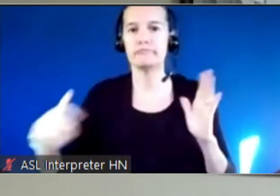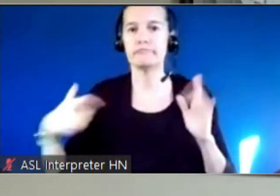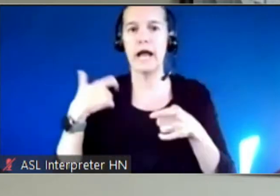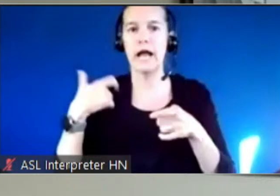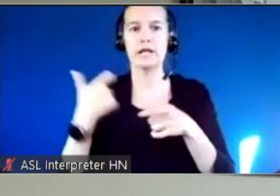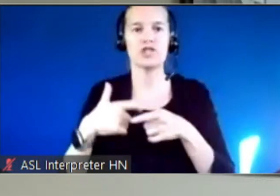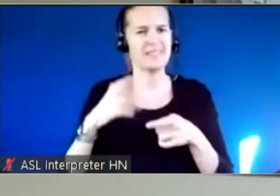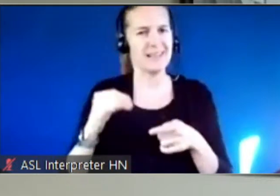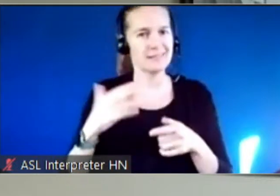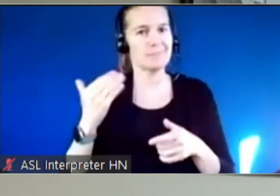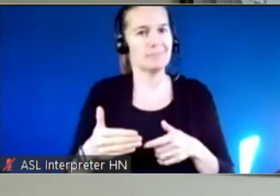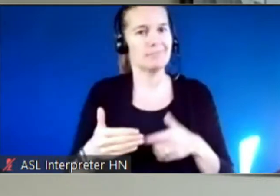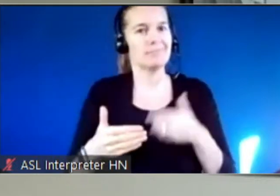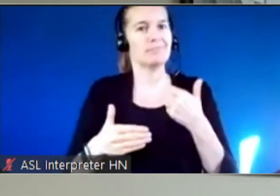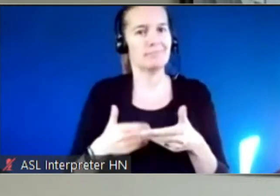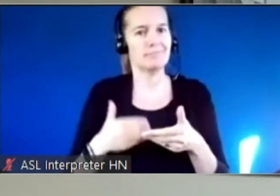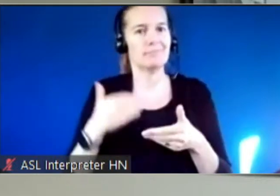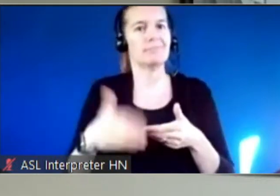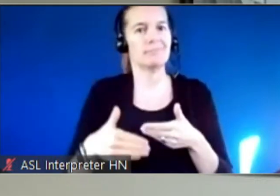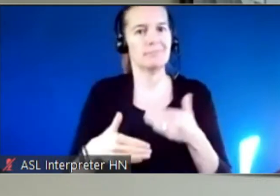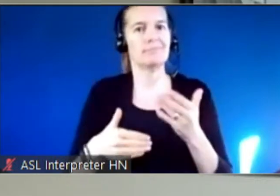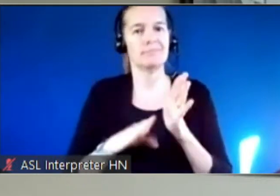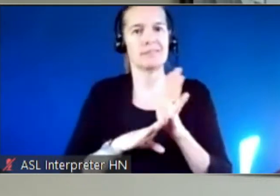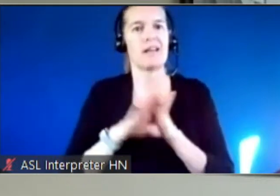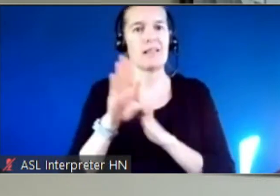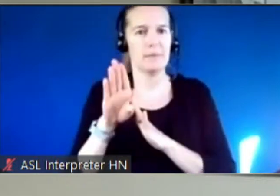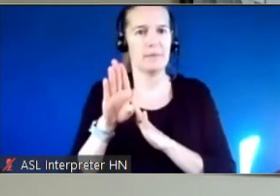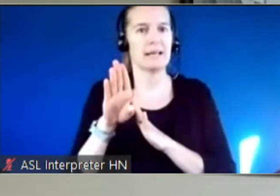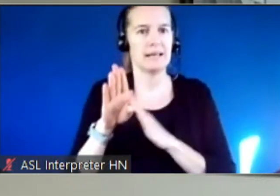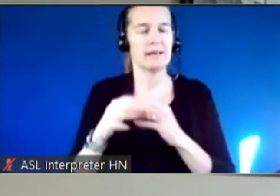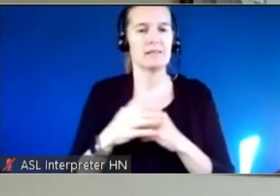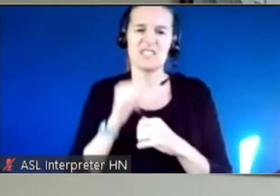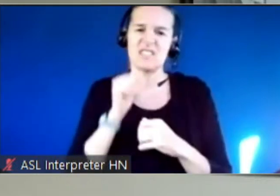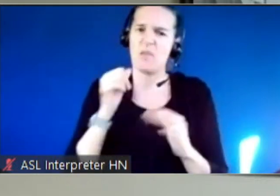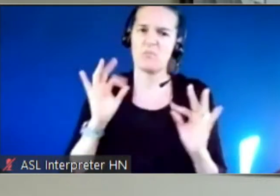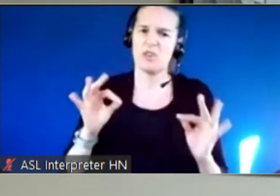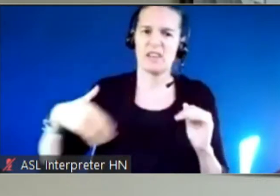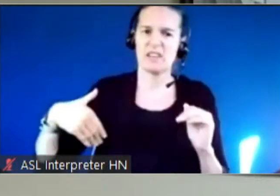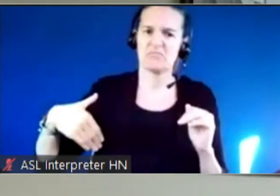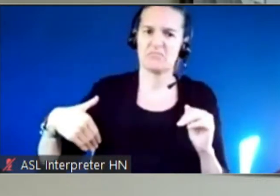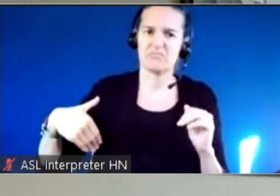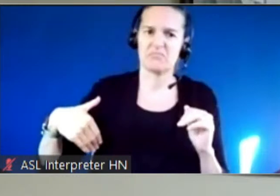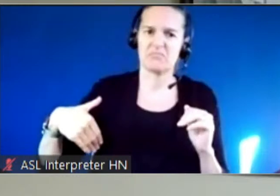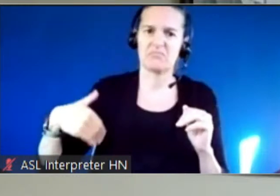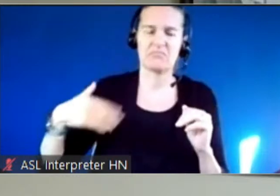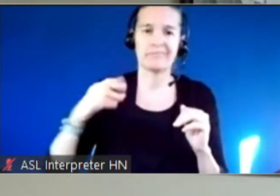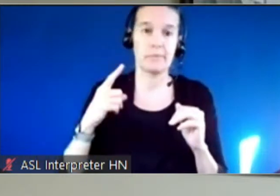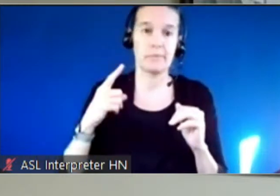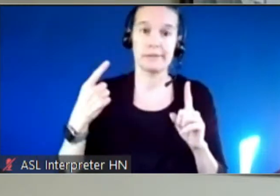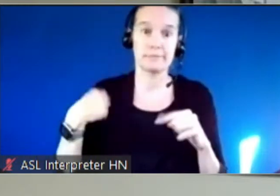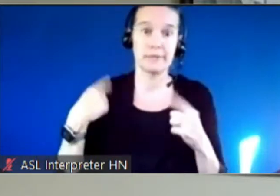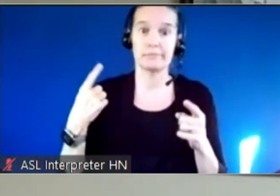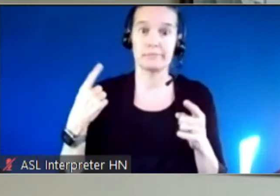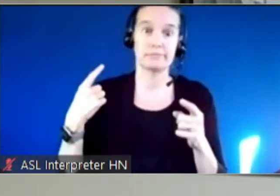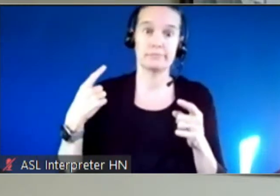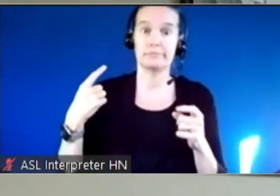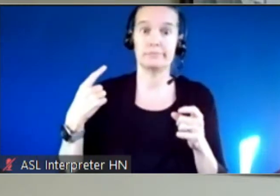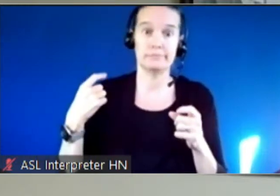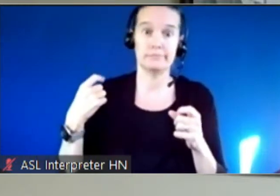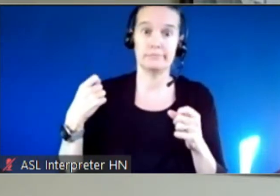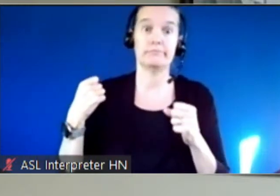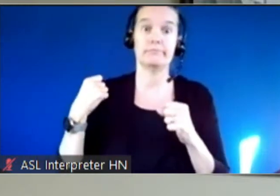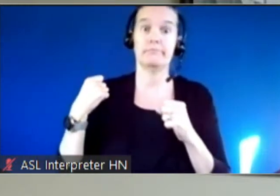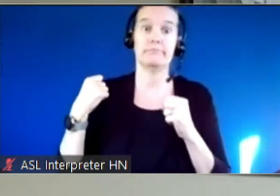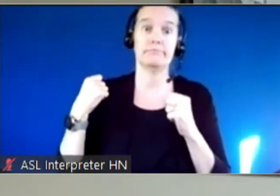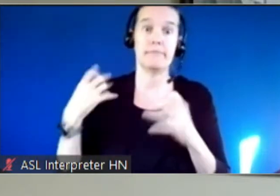perfect. It is, the disparities are there from decades and decades of unfairness,